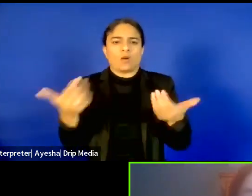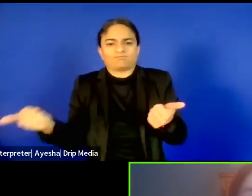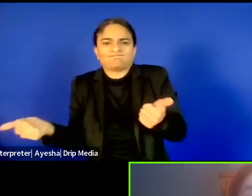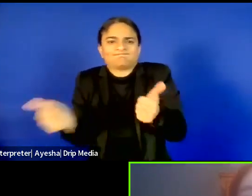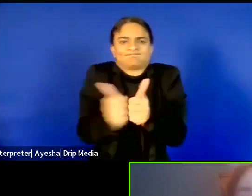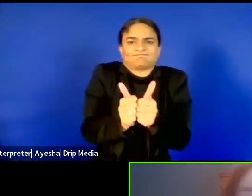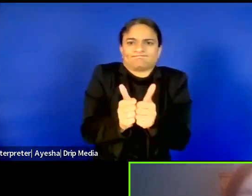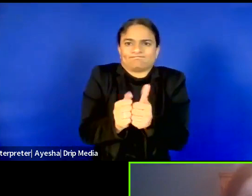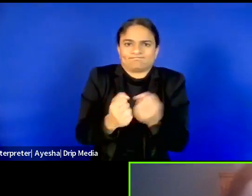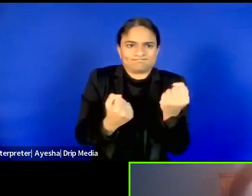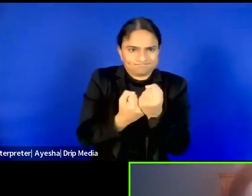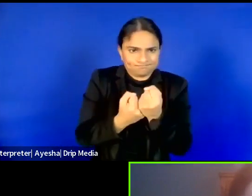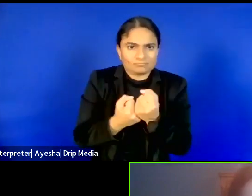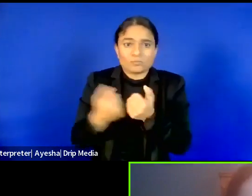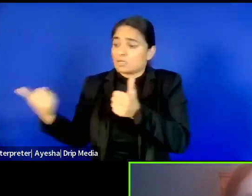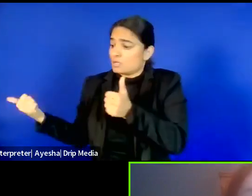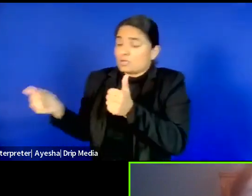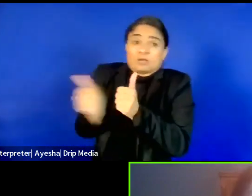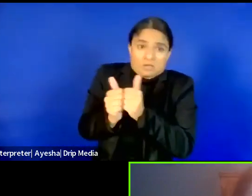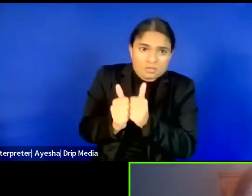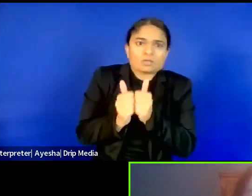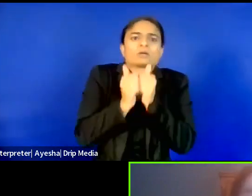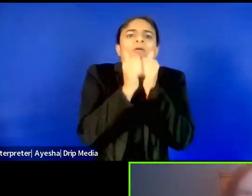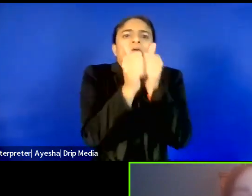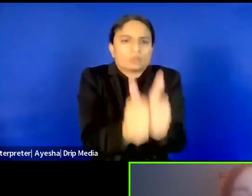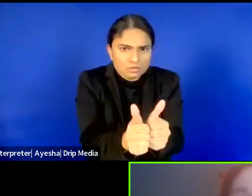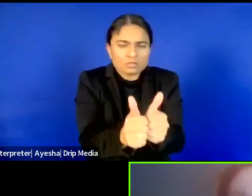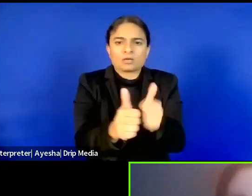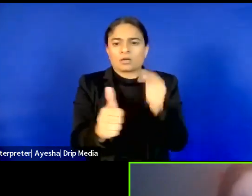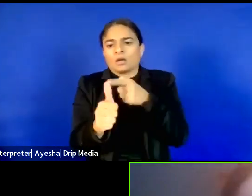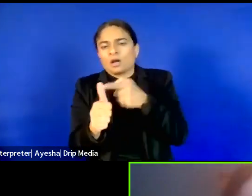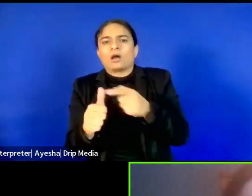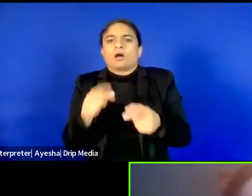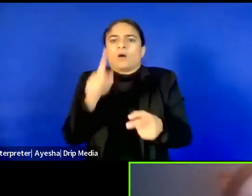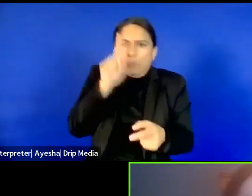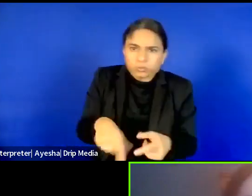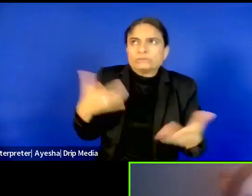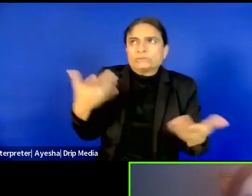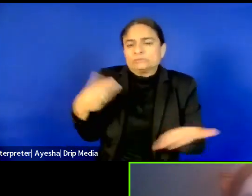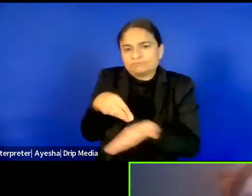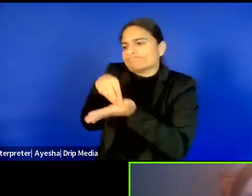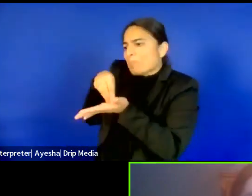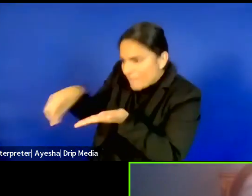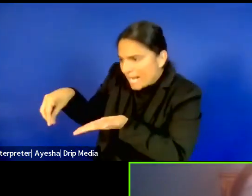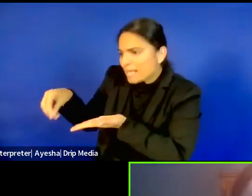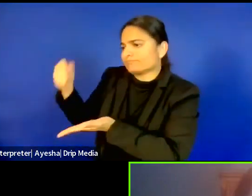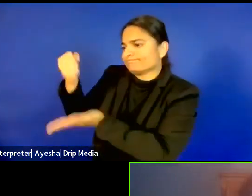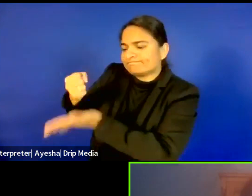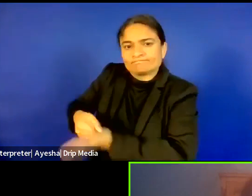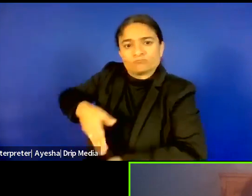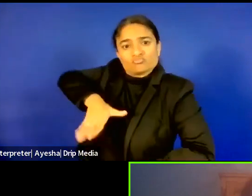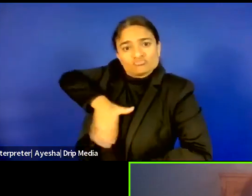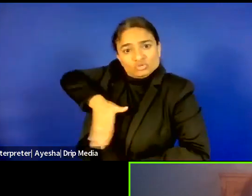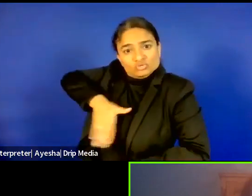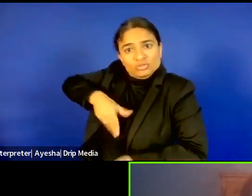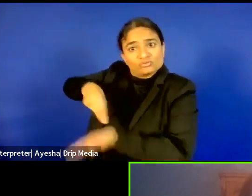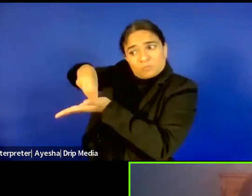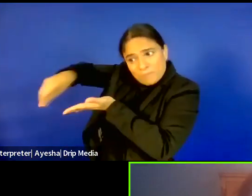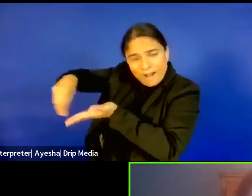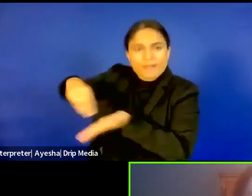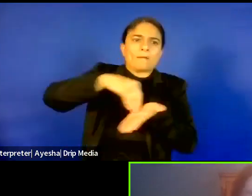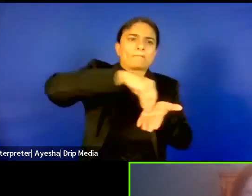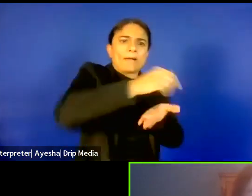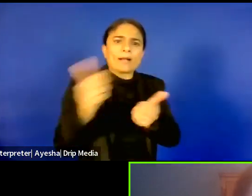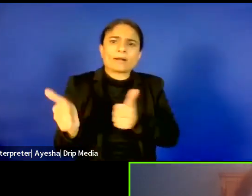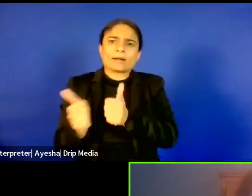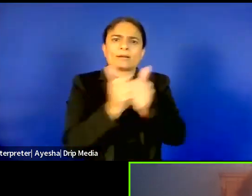them having to pay for registrations as well. So wanted to elevate those as well, because those are key practices to